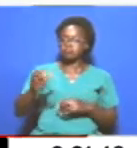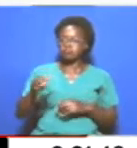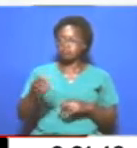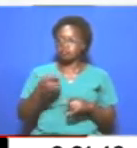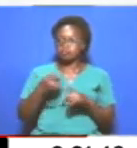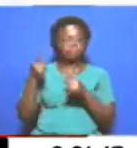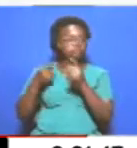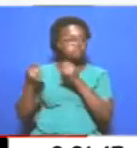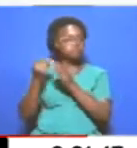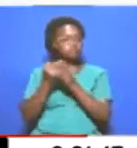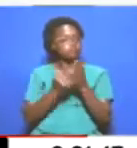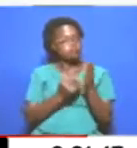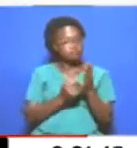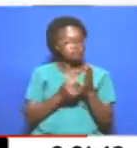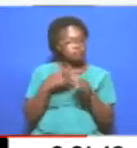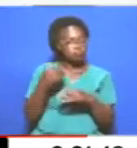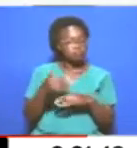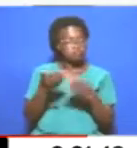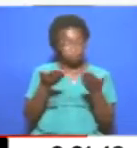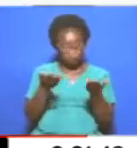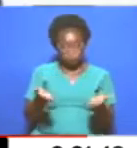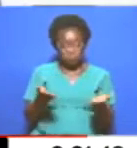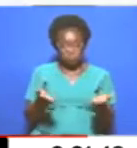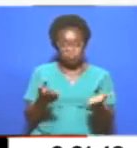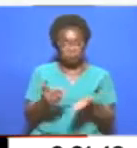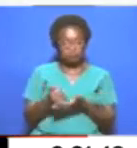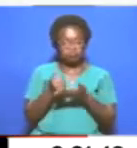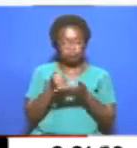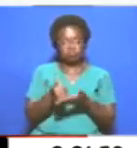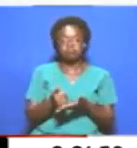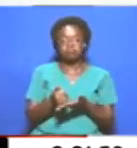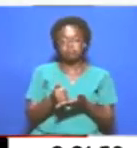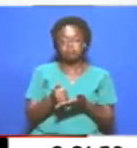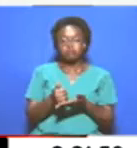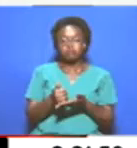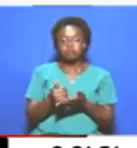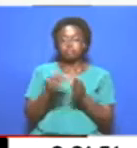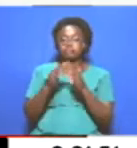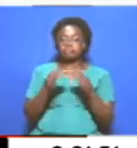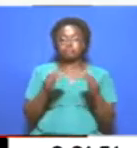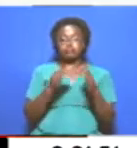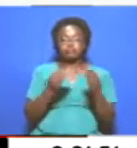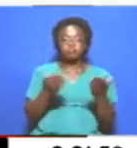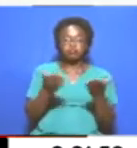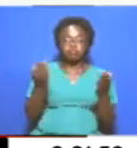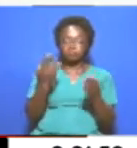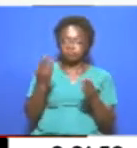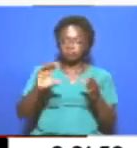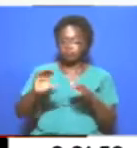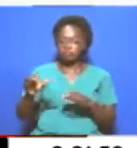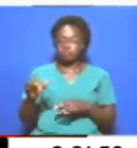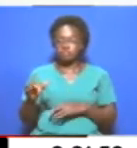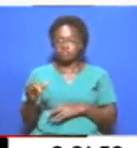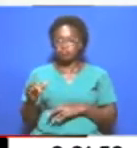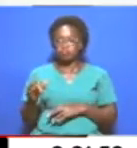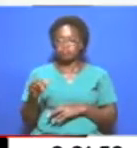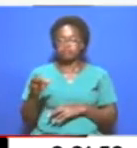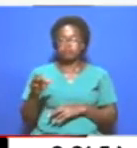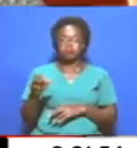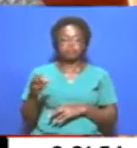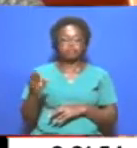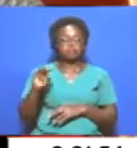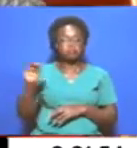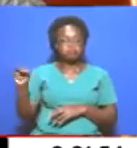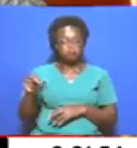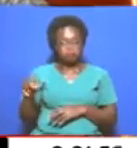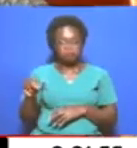traditional program that has always been there to help households in these four counties of Marsabit, Mandera, Turkana,